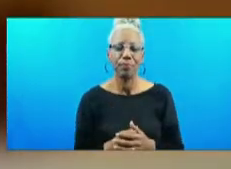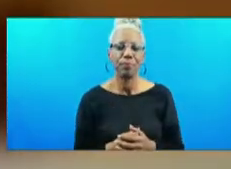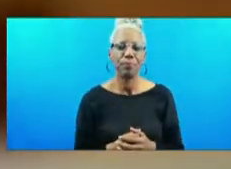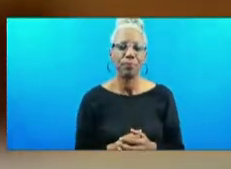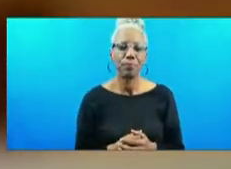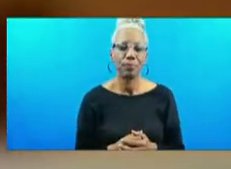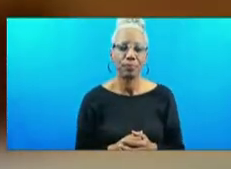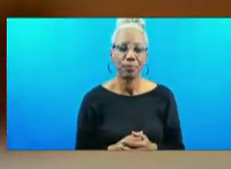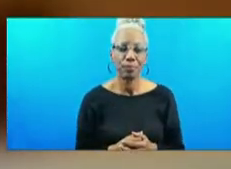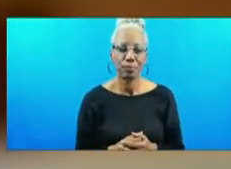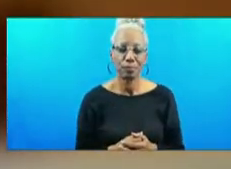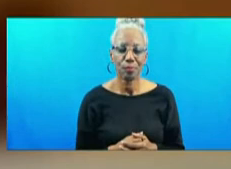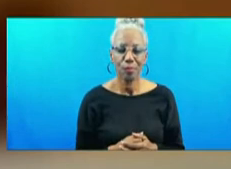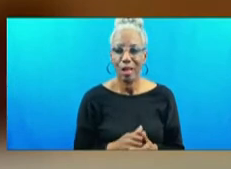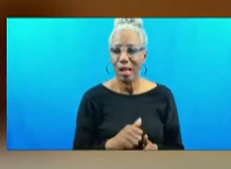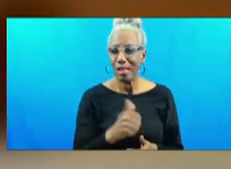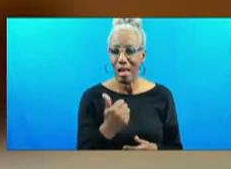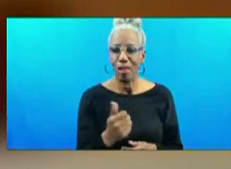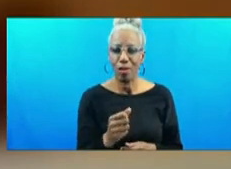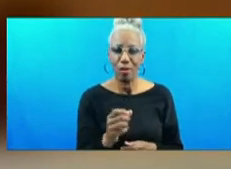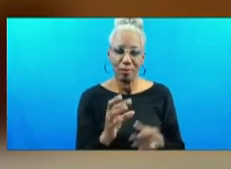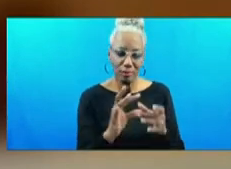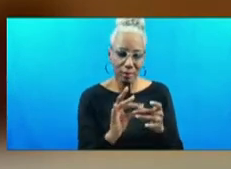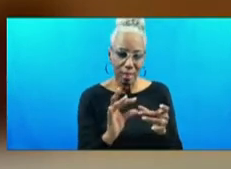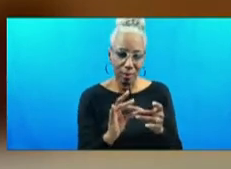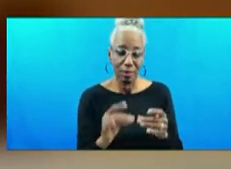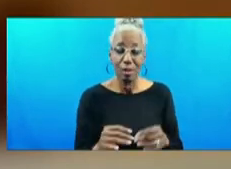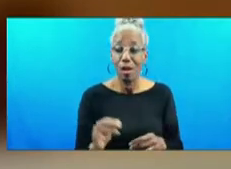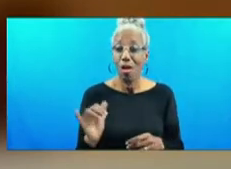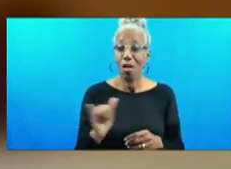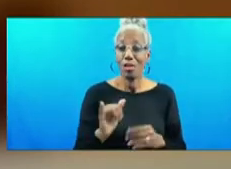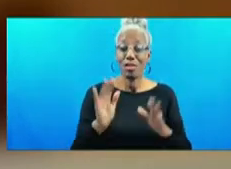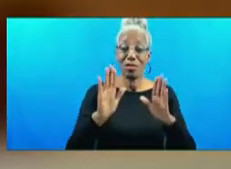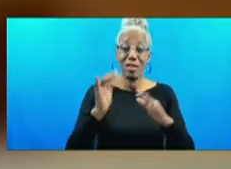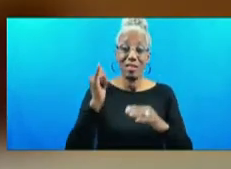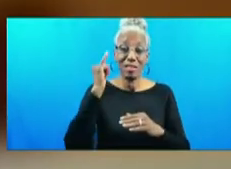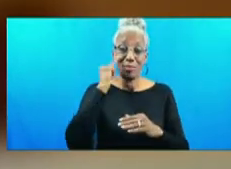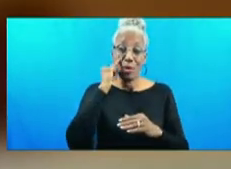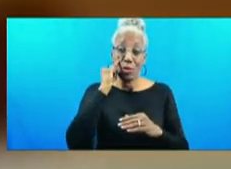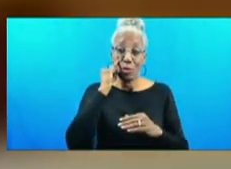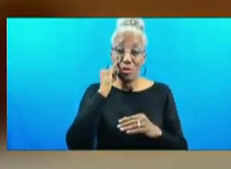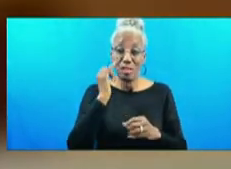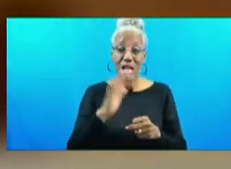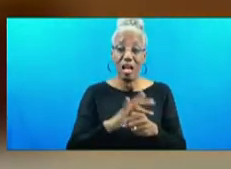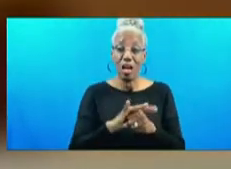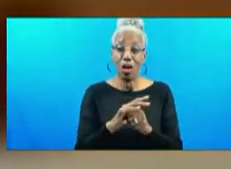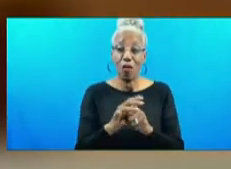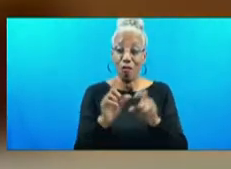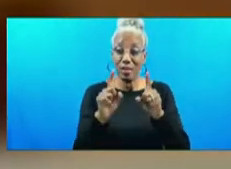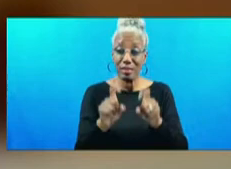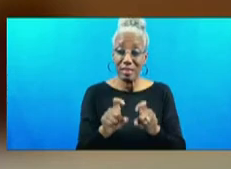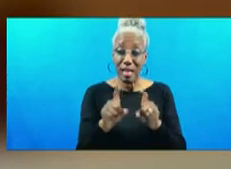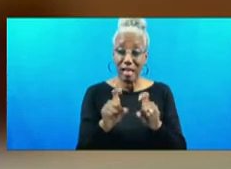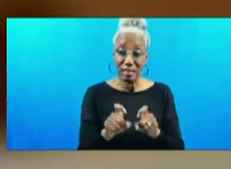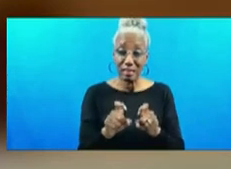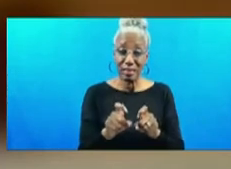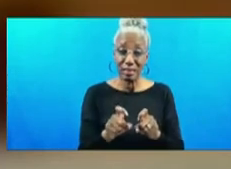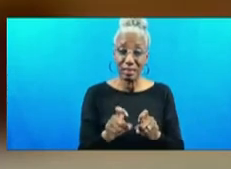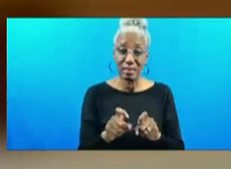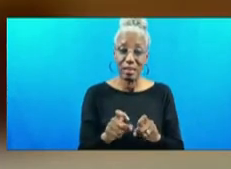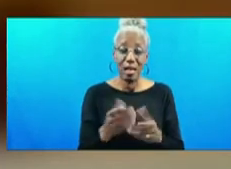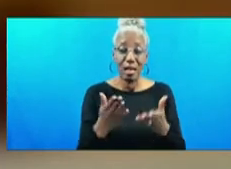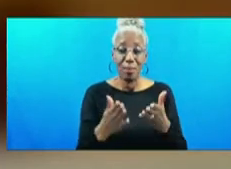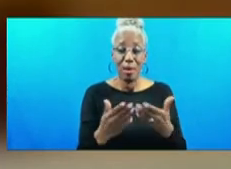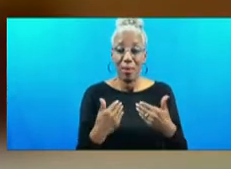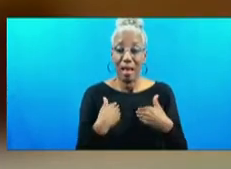you, but it'd be also great if the COVID tests that are given to people, if there was a video or something in Amharic,